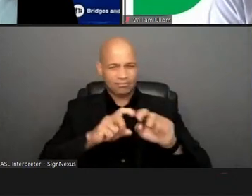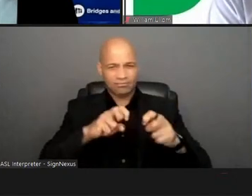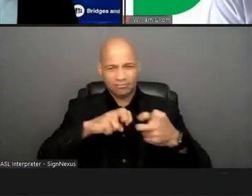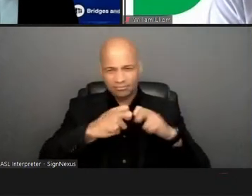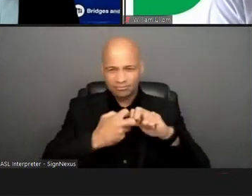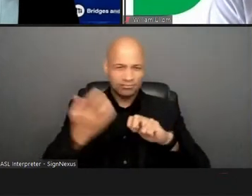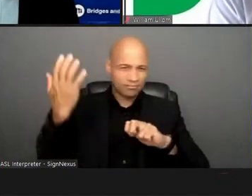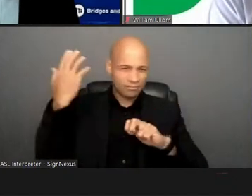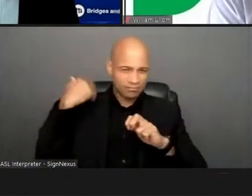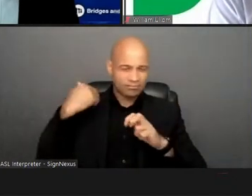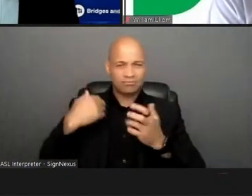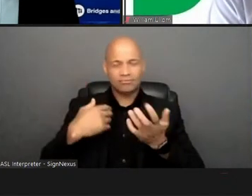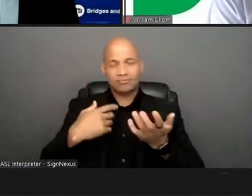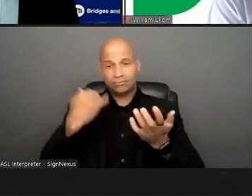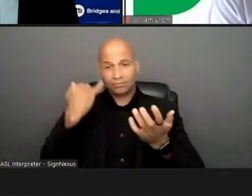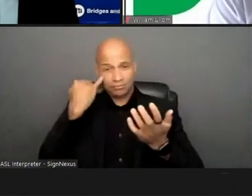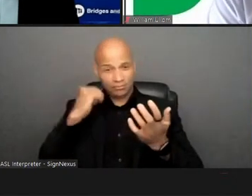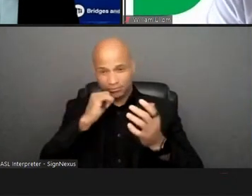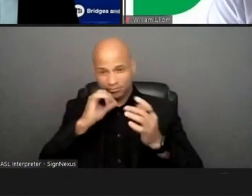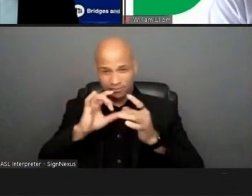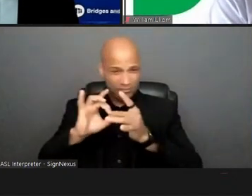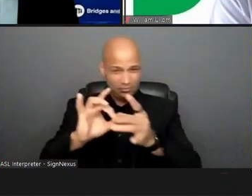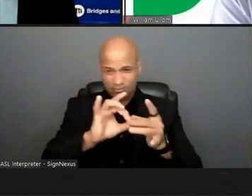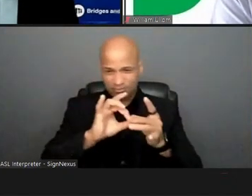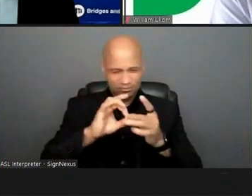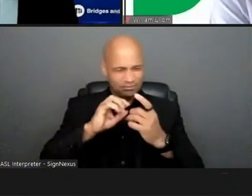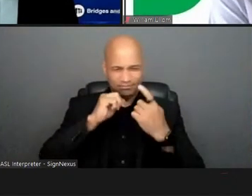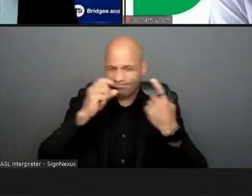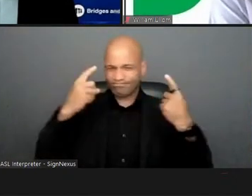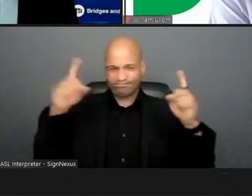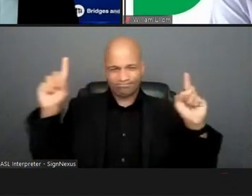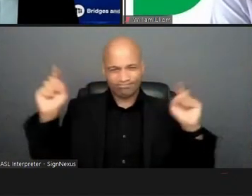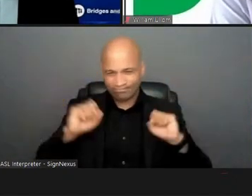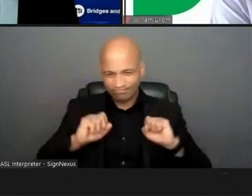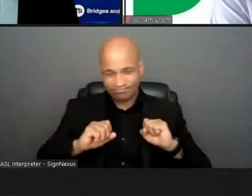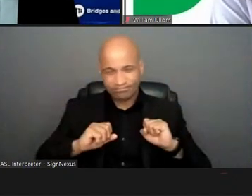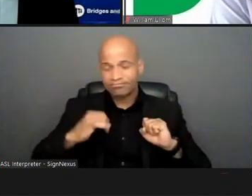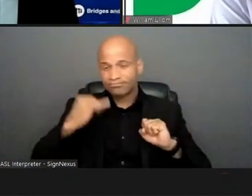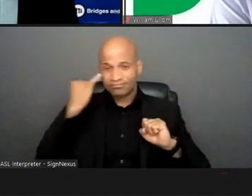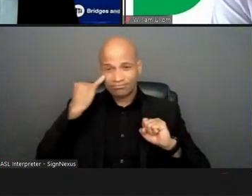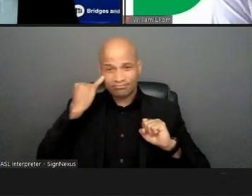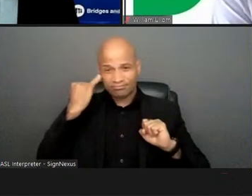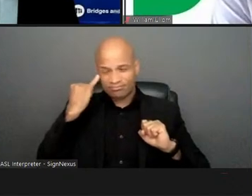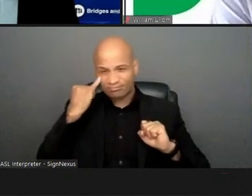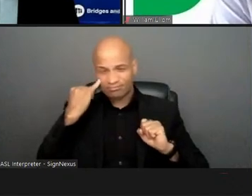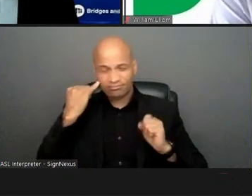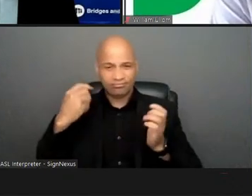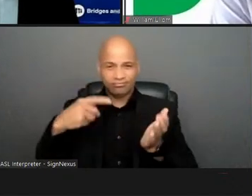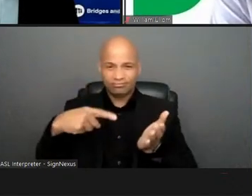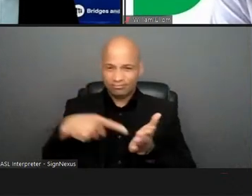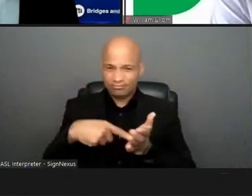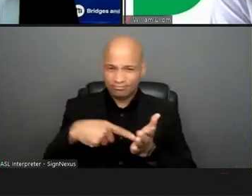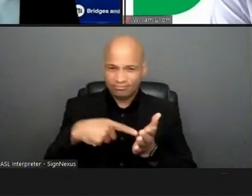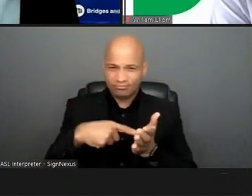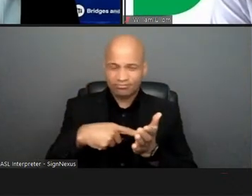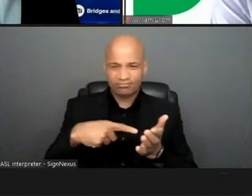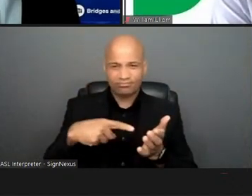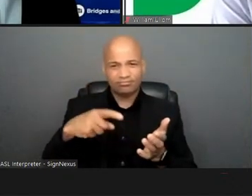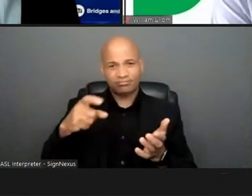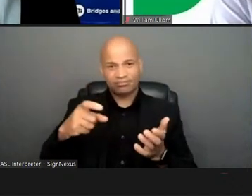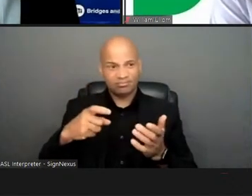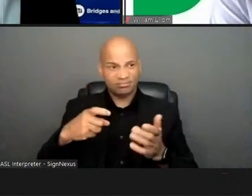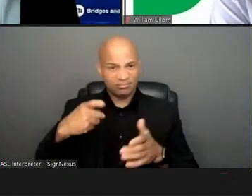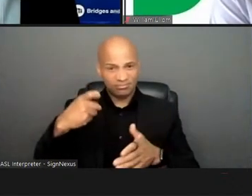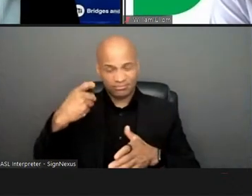the past and if you are not coordinated this is absolutely not going to work and if you're into not demanding that the NYPD Right tickets for people